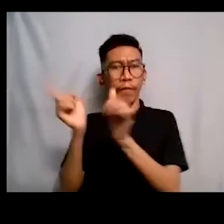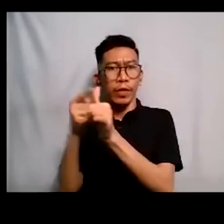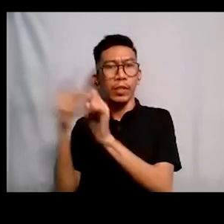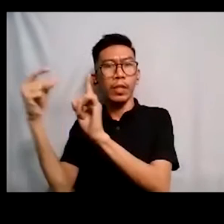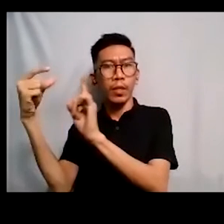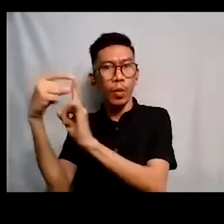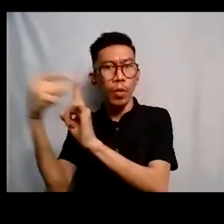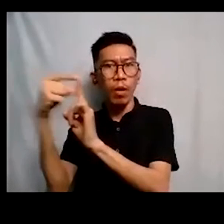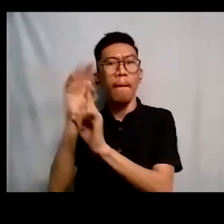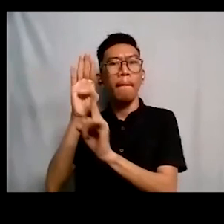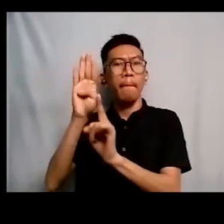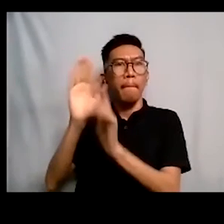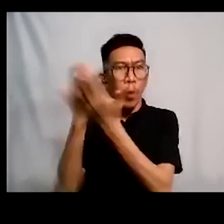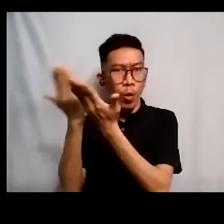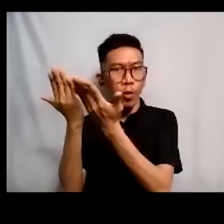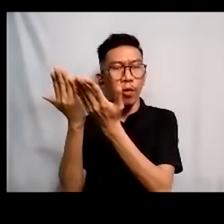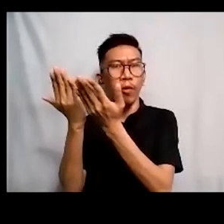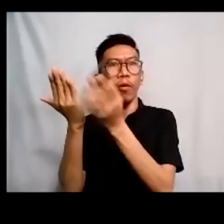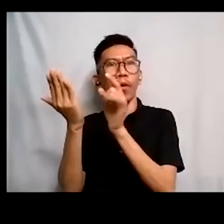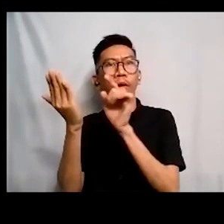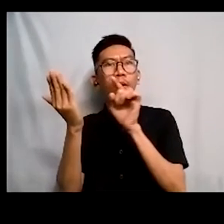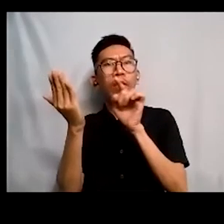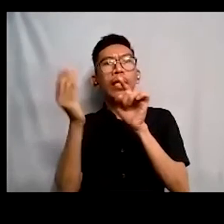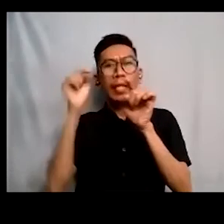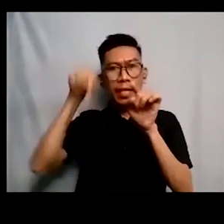Or that after? Like